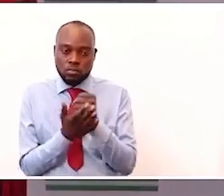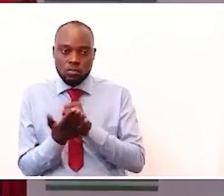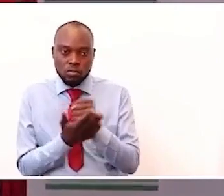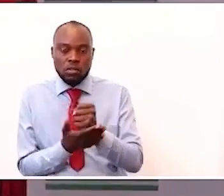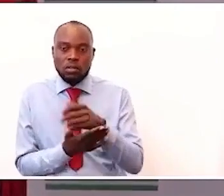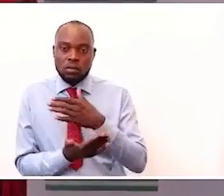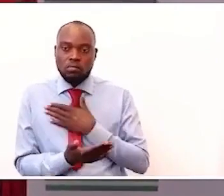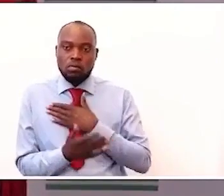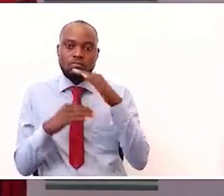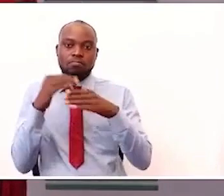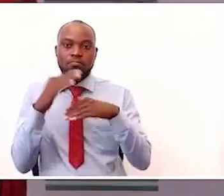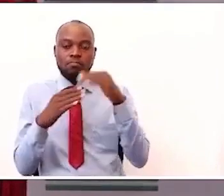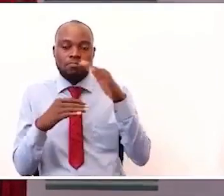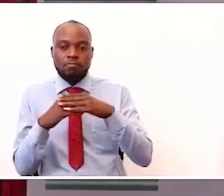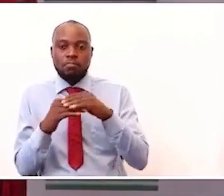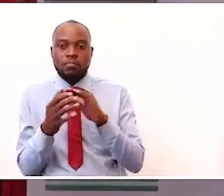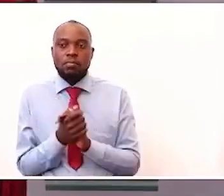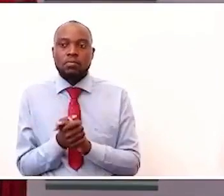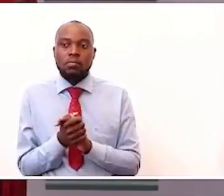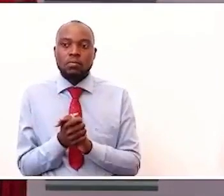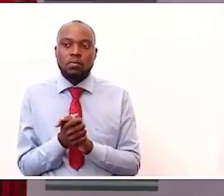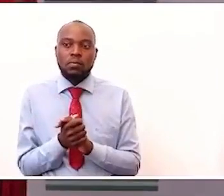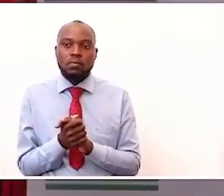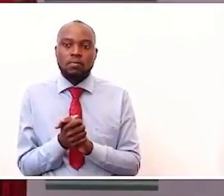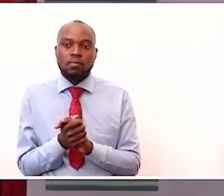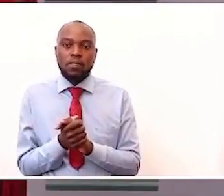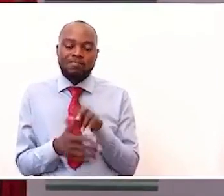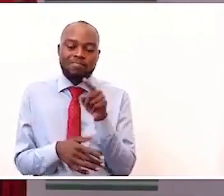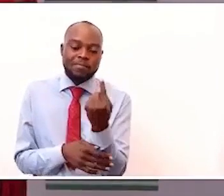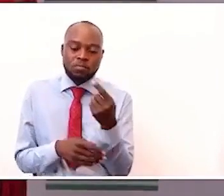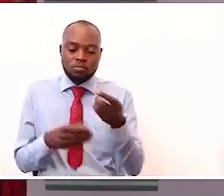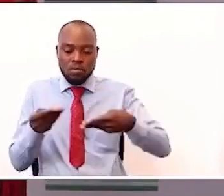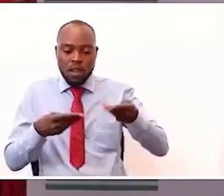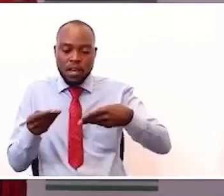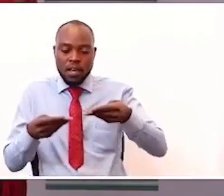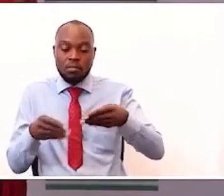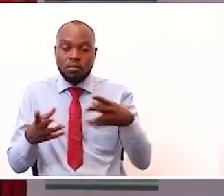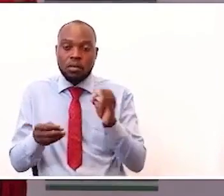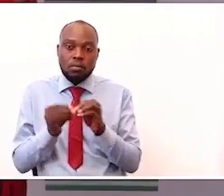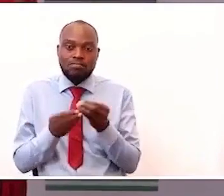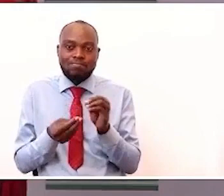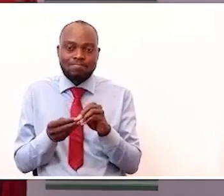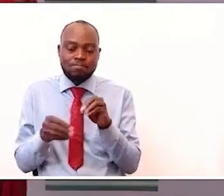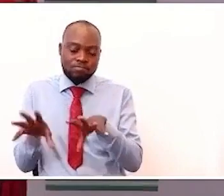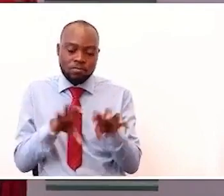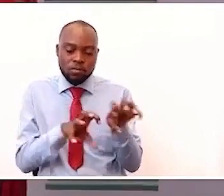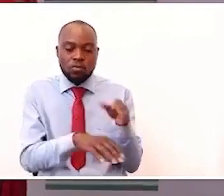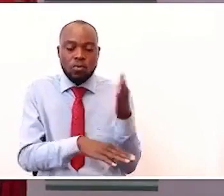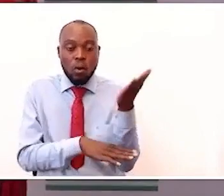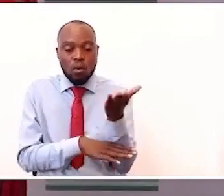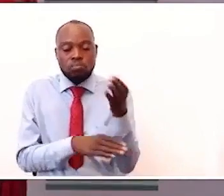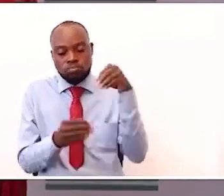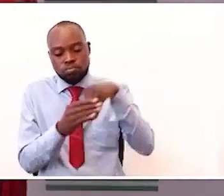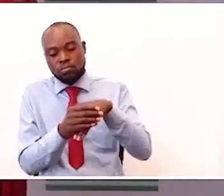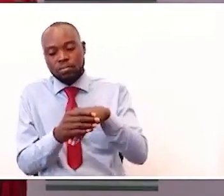you know, building the comprehensive single market in which they can let their goods enter, because they know that we